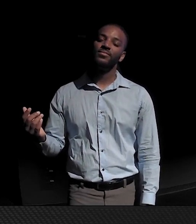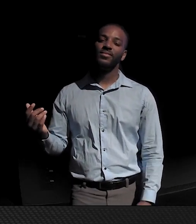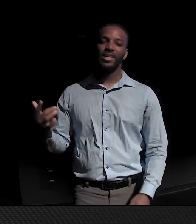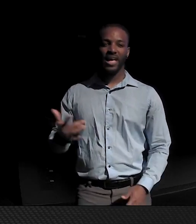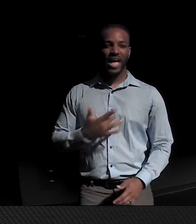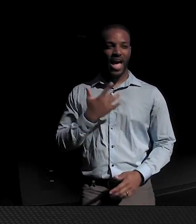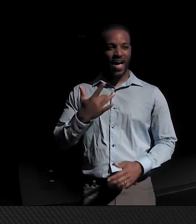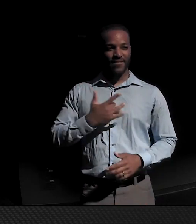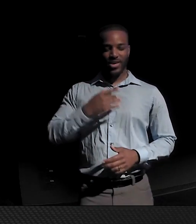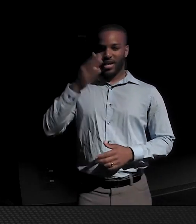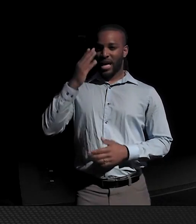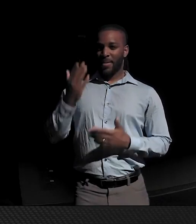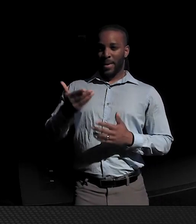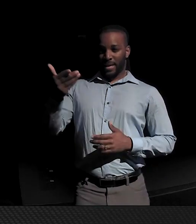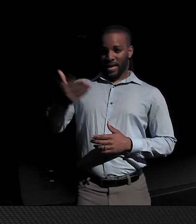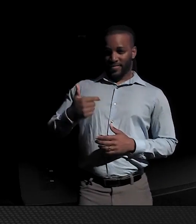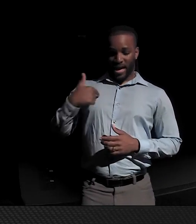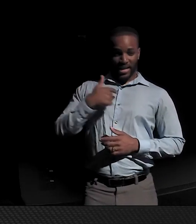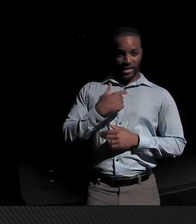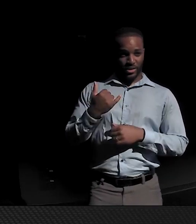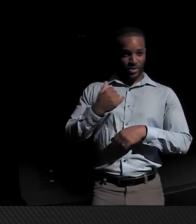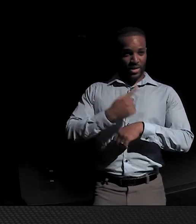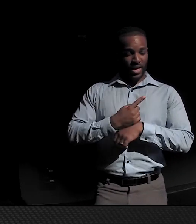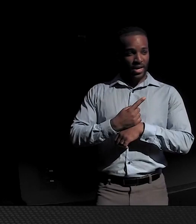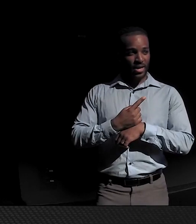I feel God maybe just inviting us today.